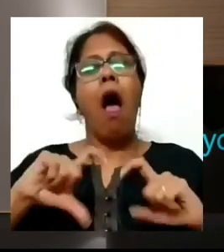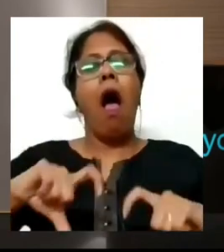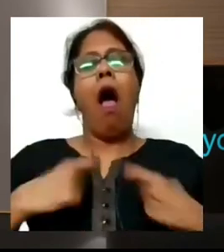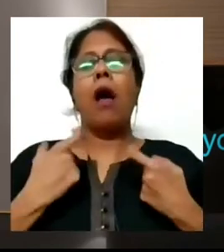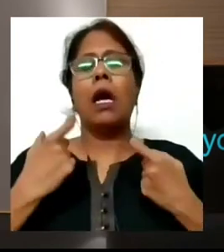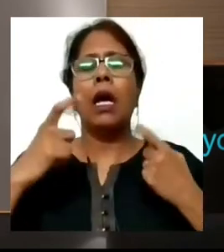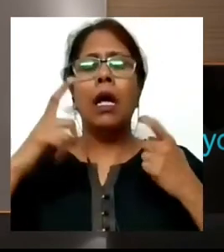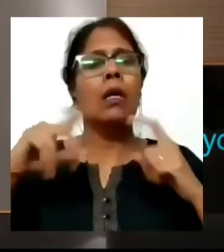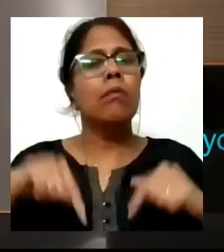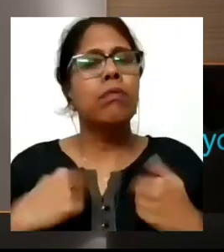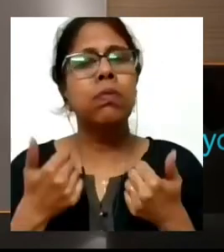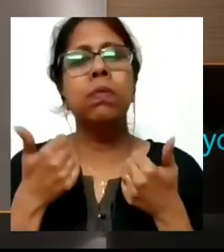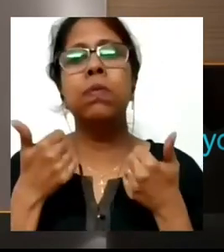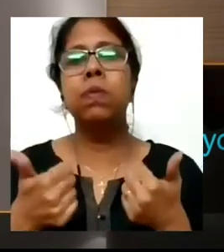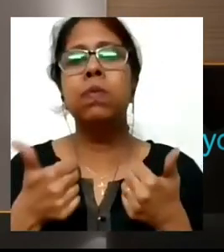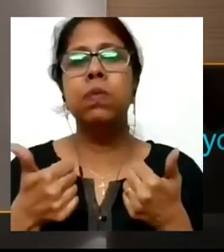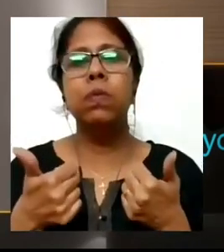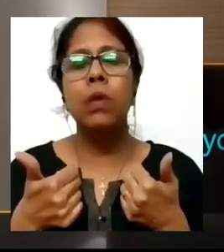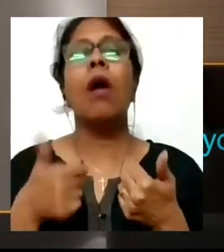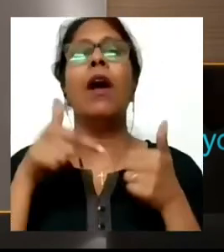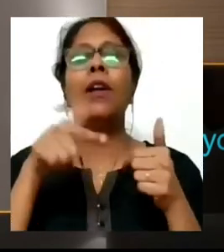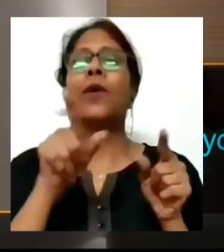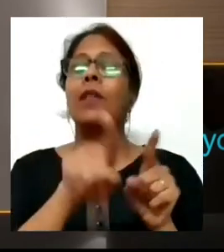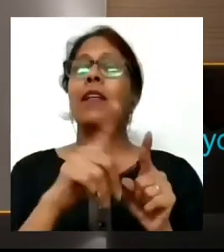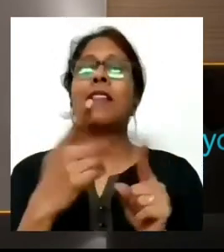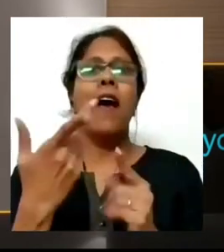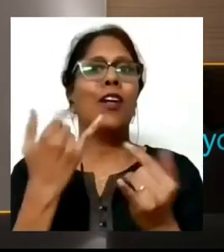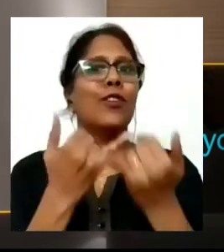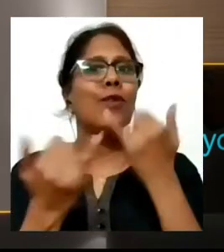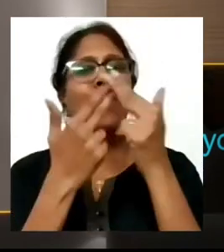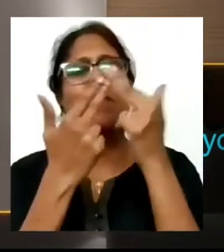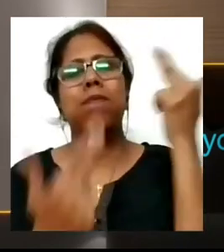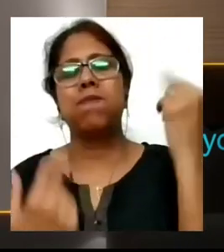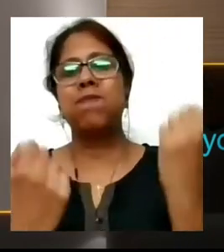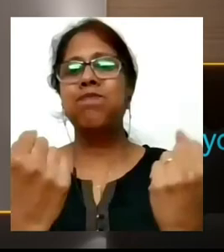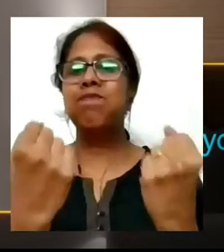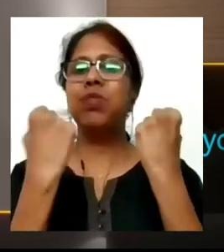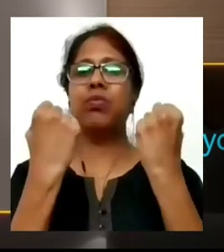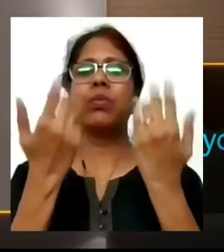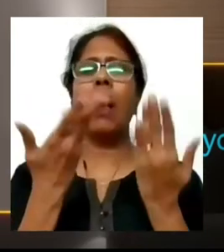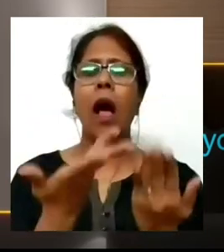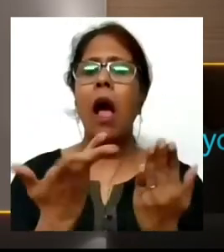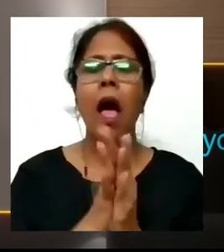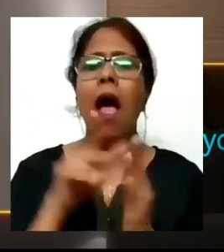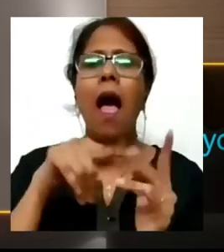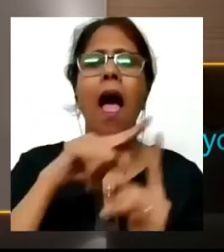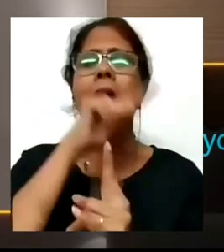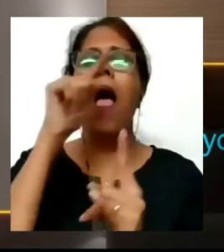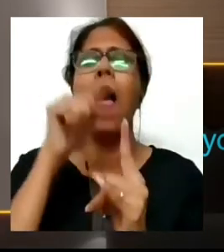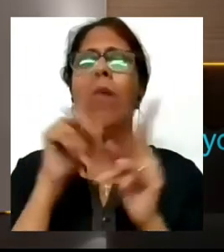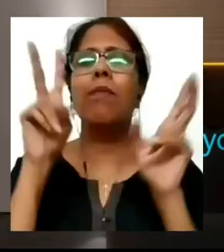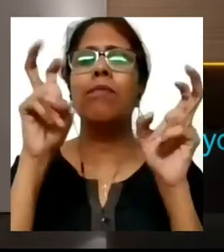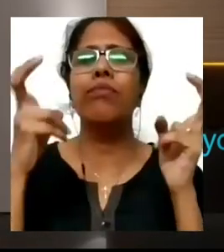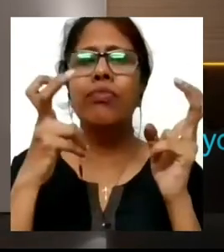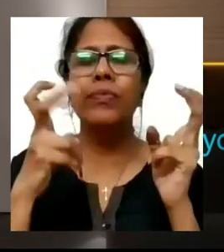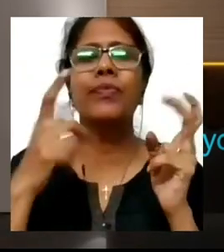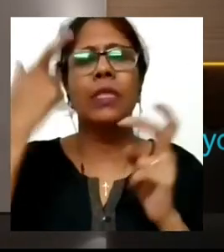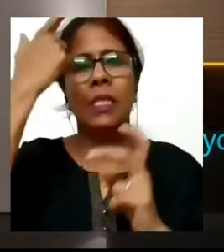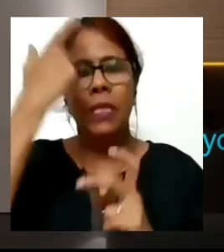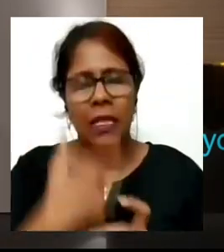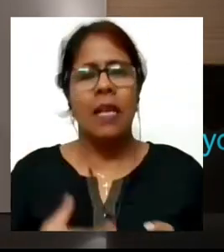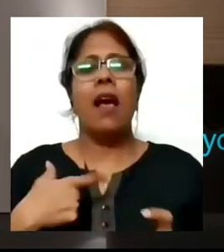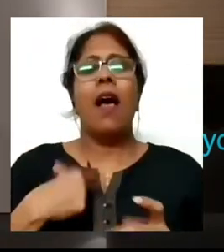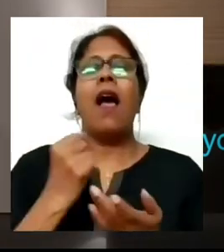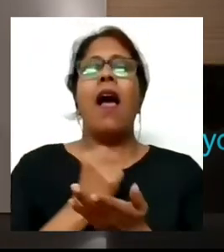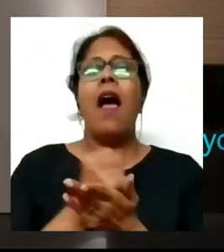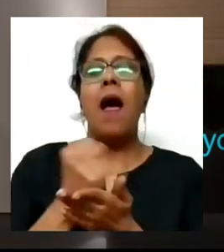a very powerful story when it comes to well-being. It is about the ability to practice